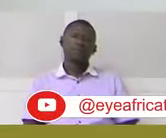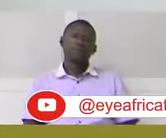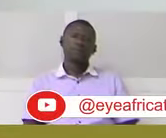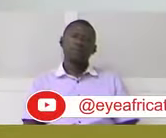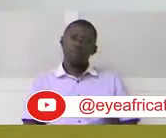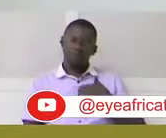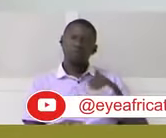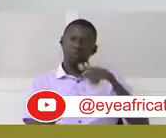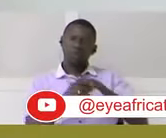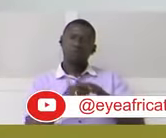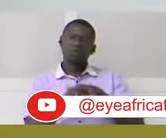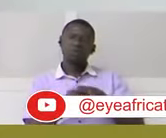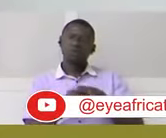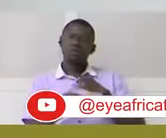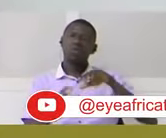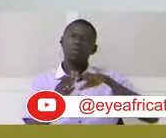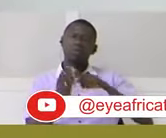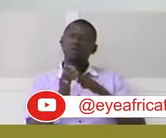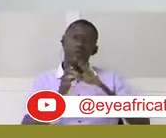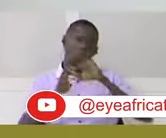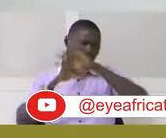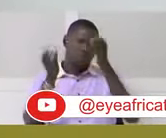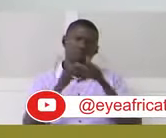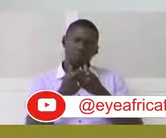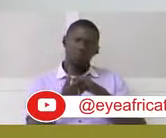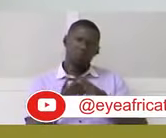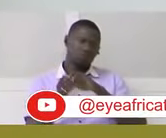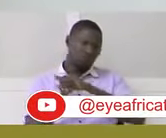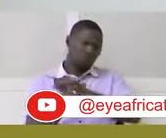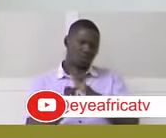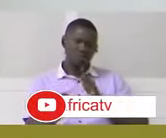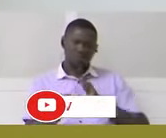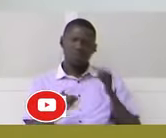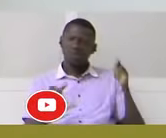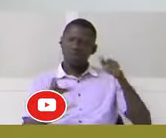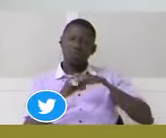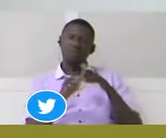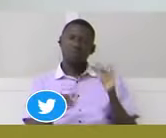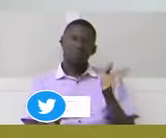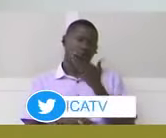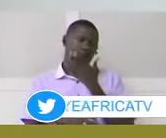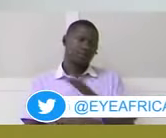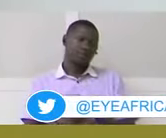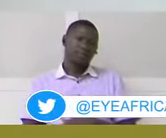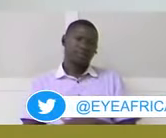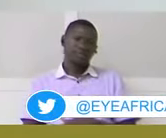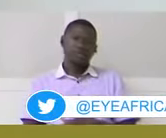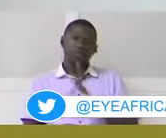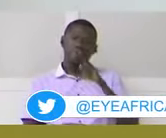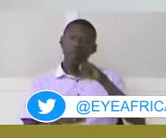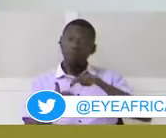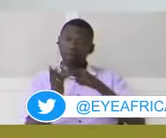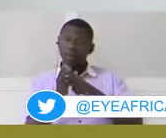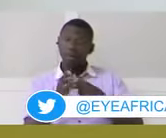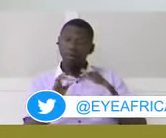Ani mbenyo kanene. So where attended the mbele tata kata ala sangoto? You mean members of the convoy?